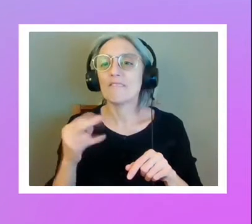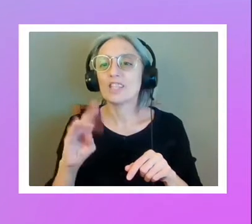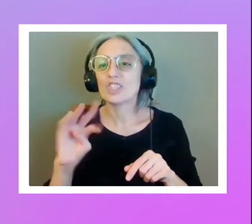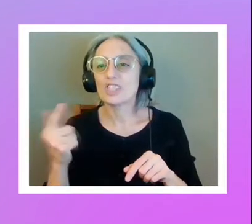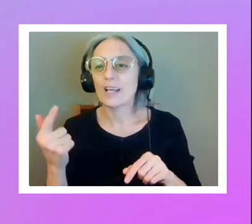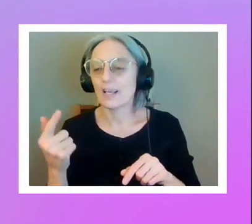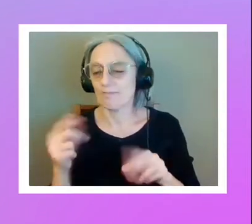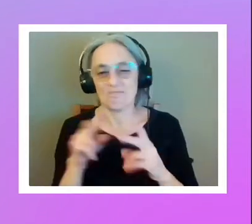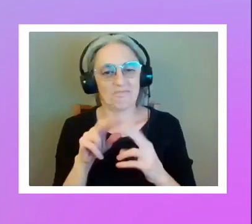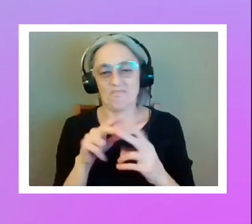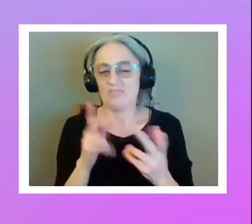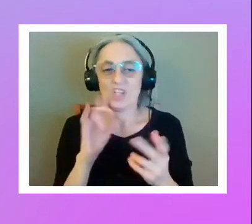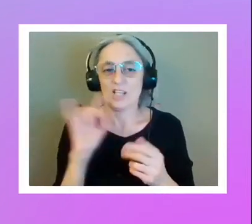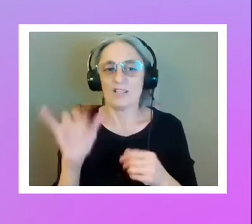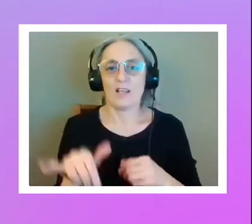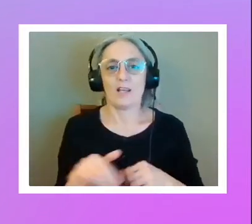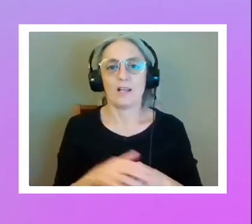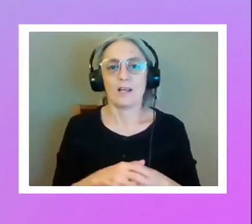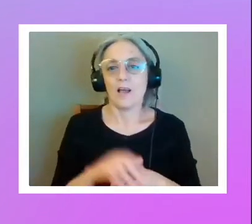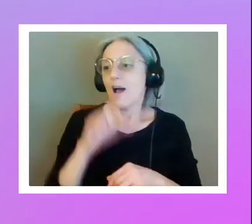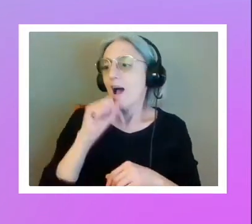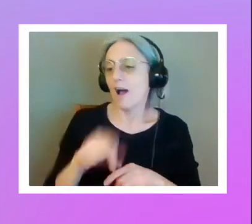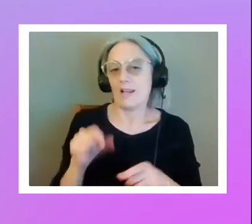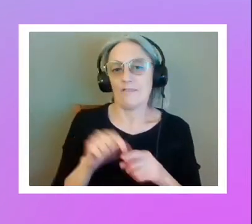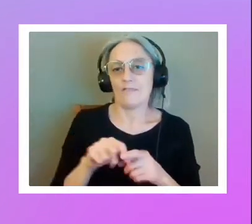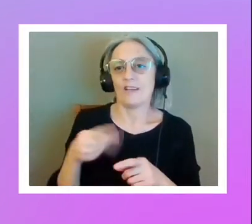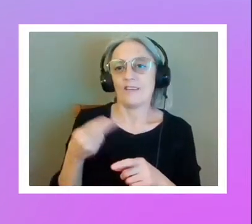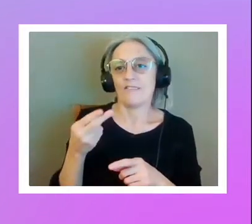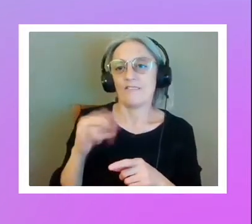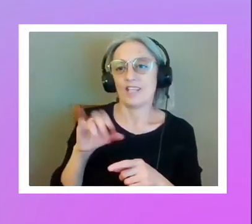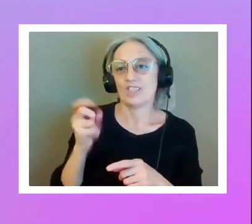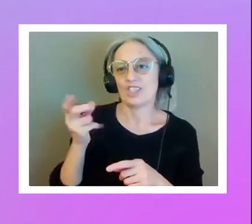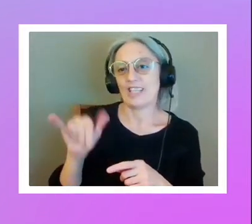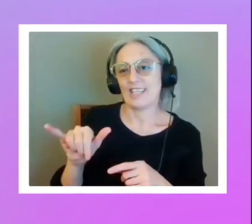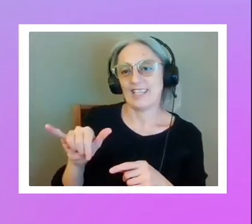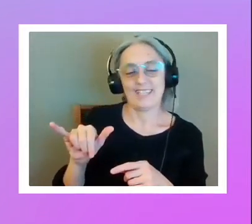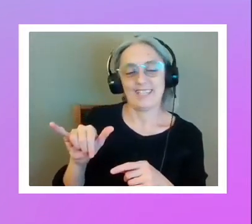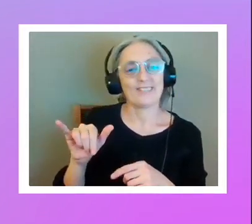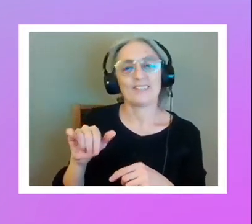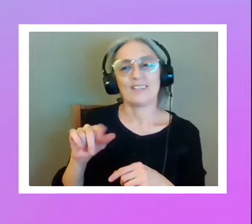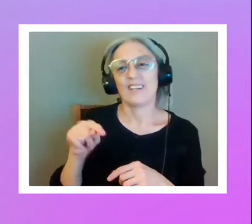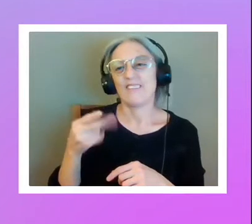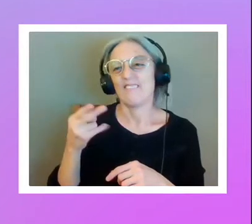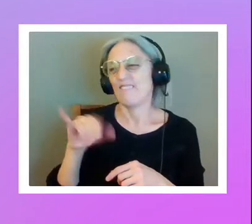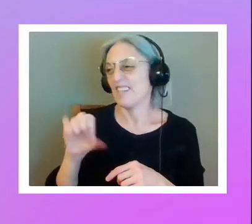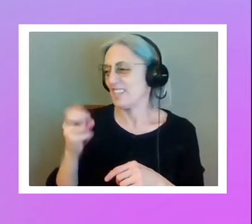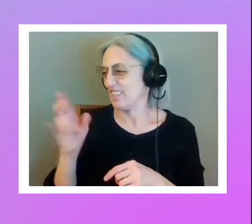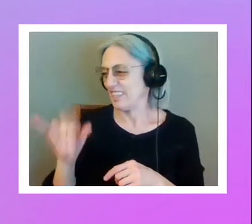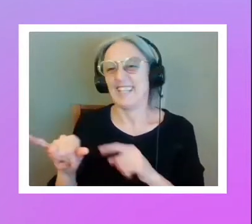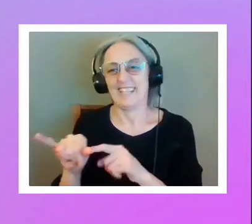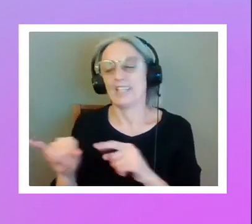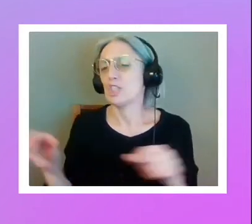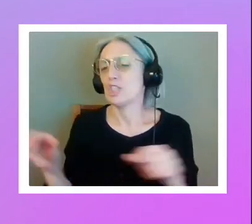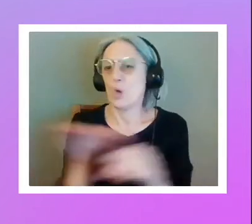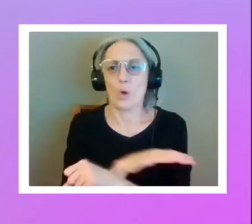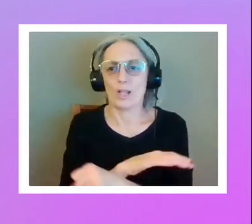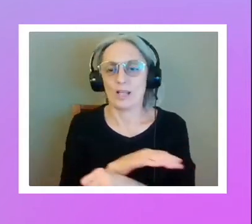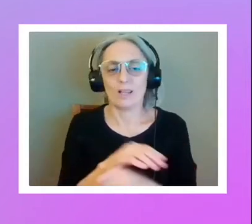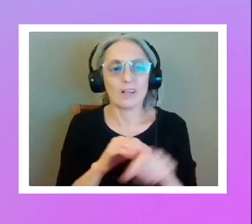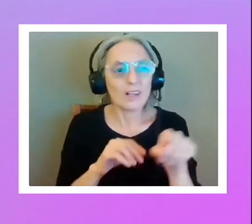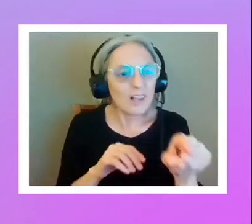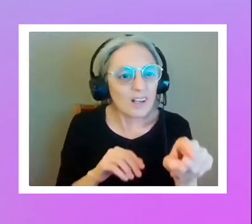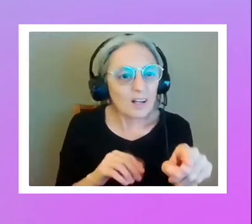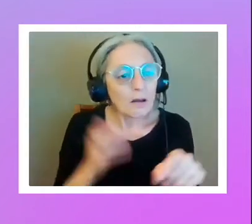I do. I can totally agree. I love the word. I love that you said fishy. Totally fishy. Like, what? I had no idea that was even a